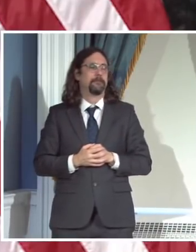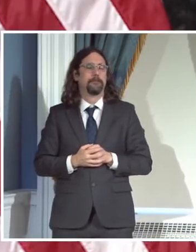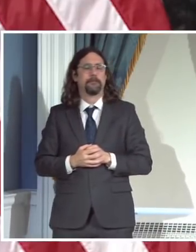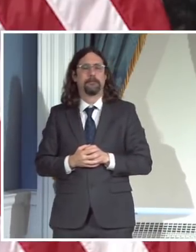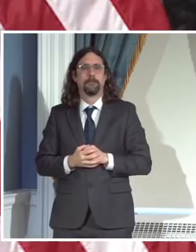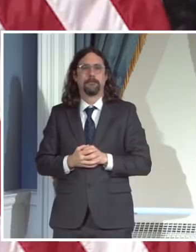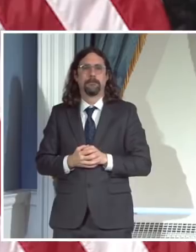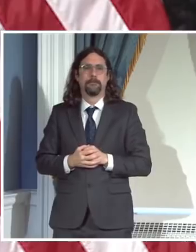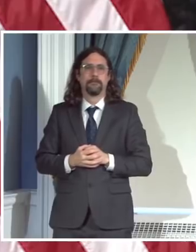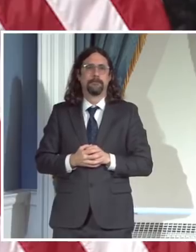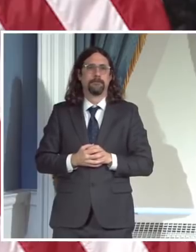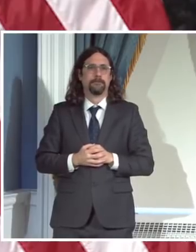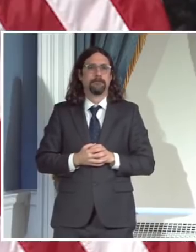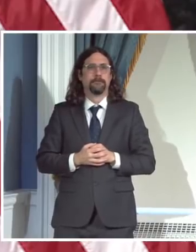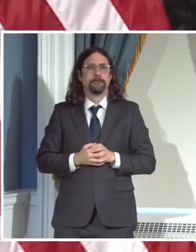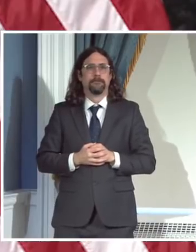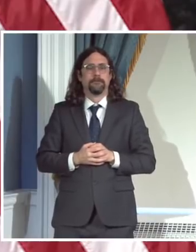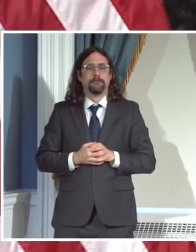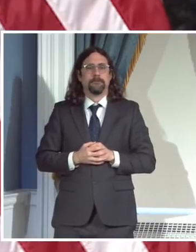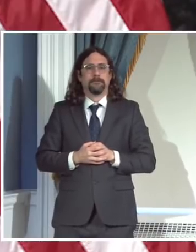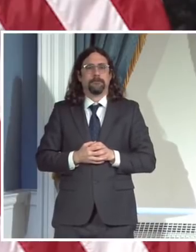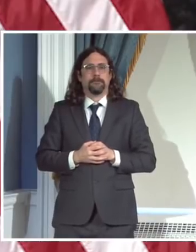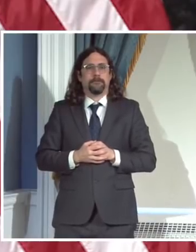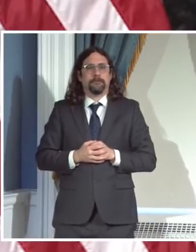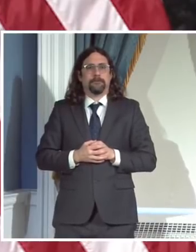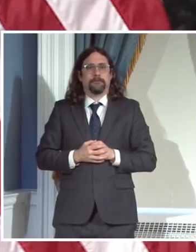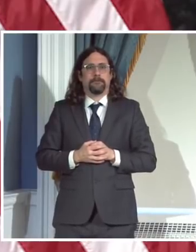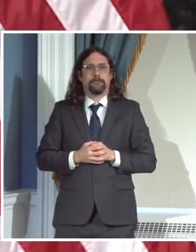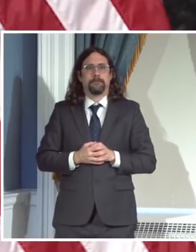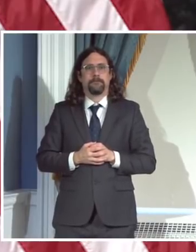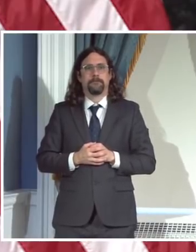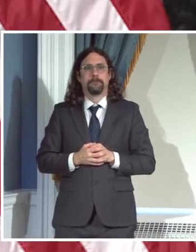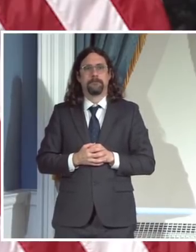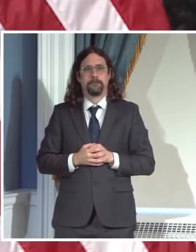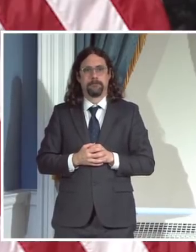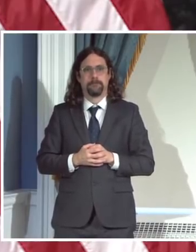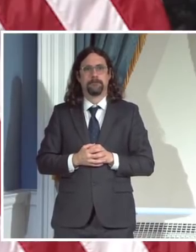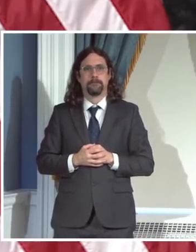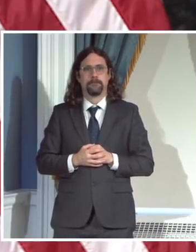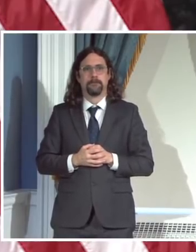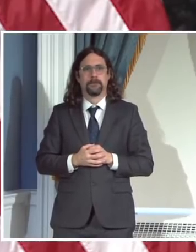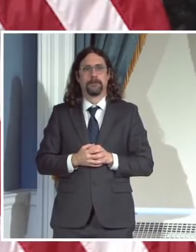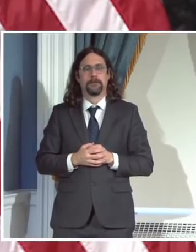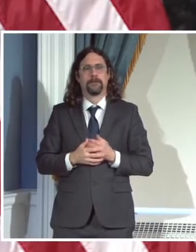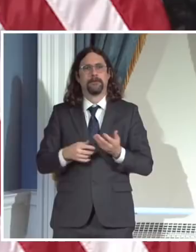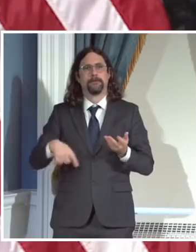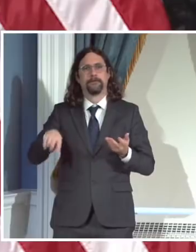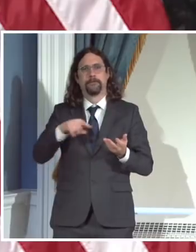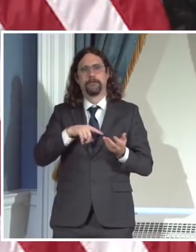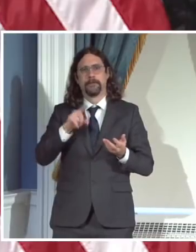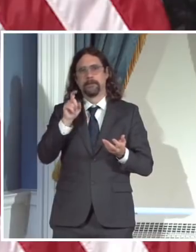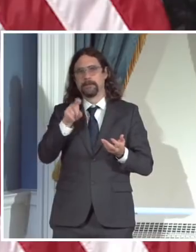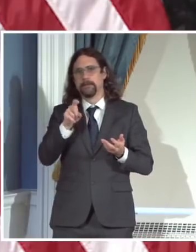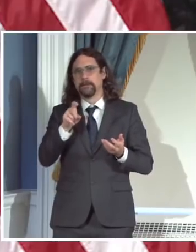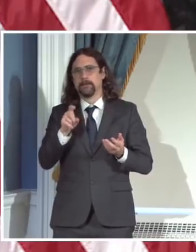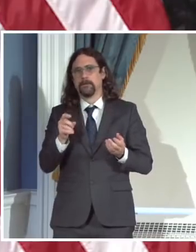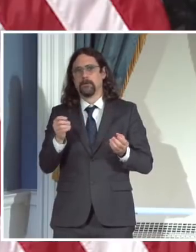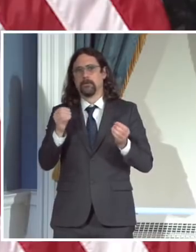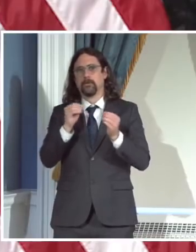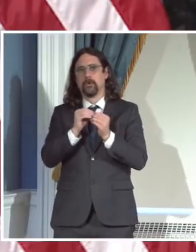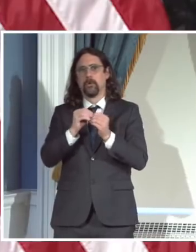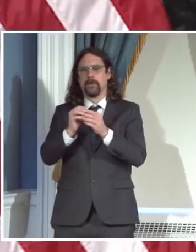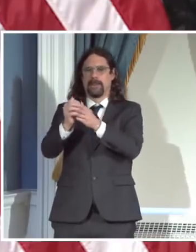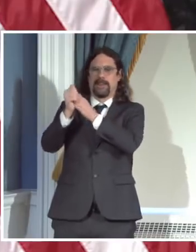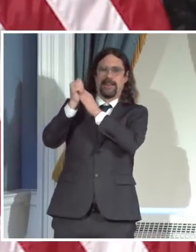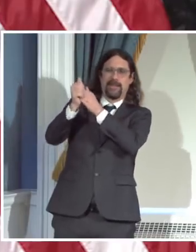leadership anywhere in this country, and we know him well. He led with great distinction